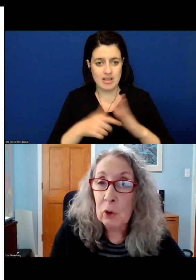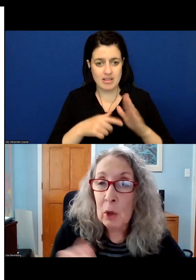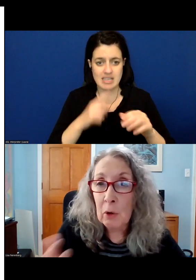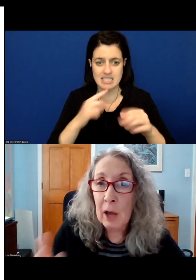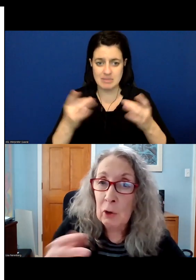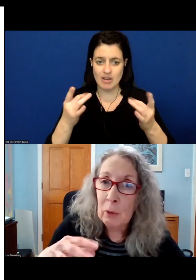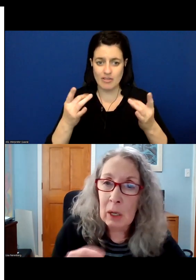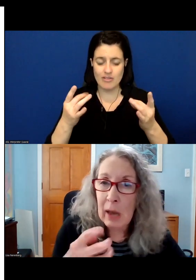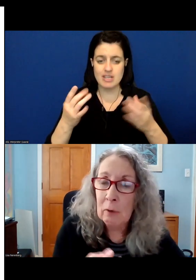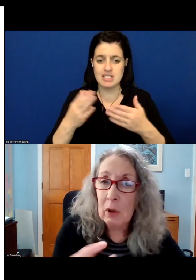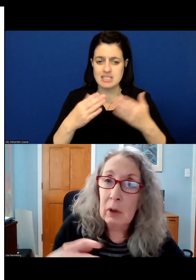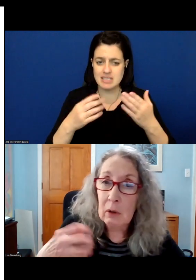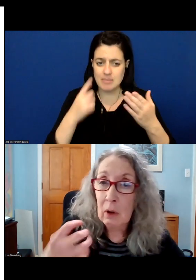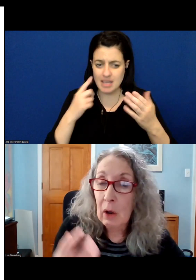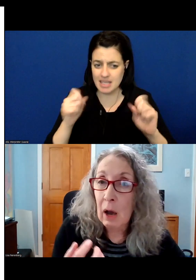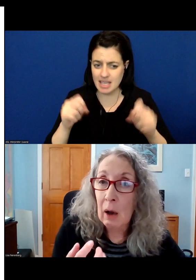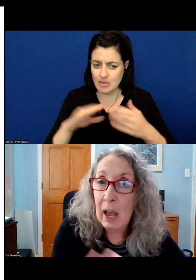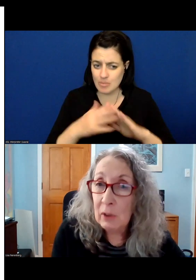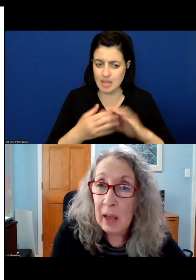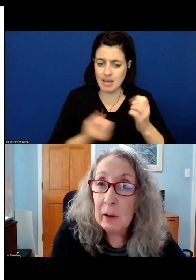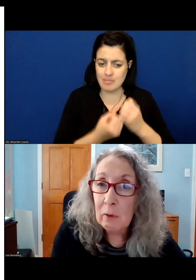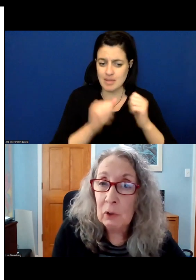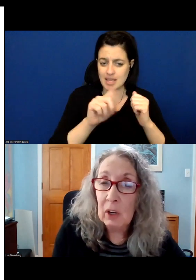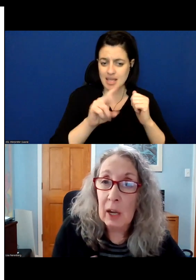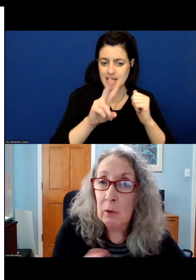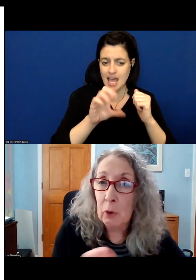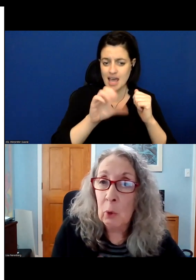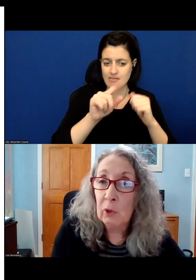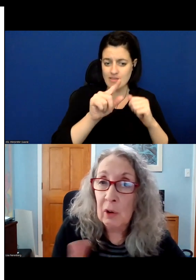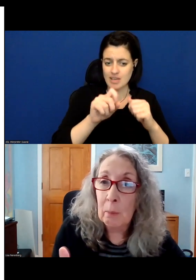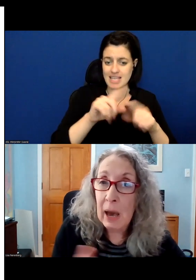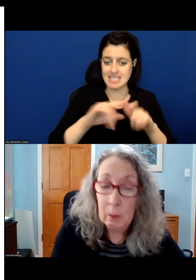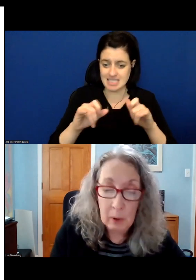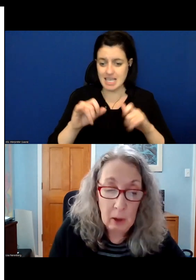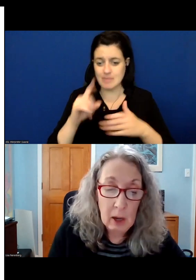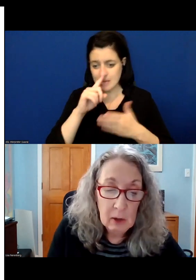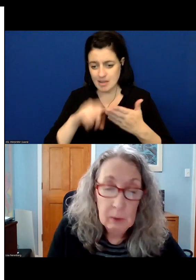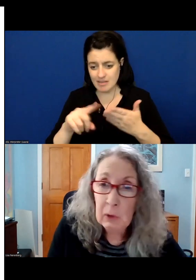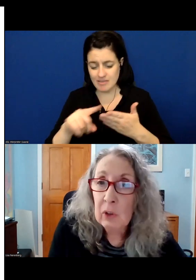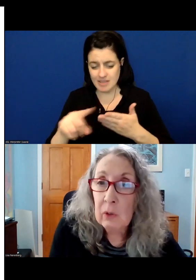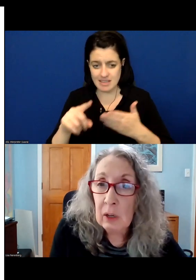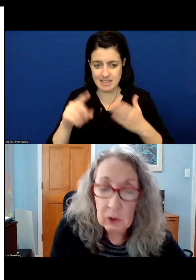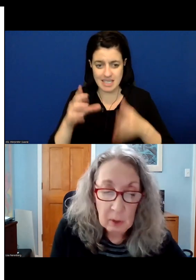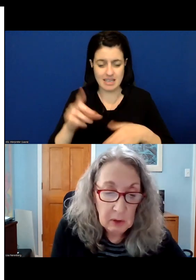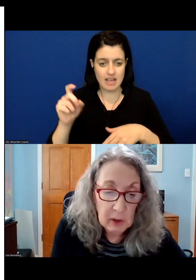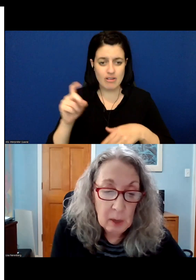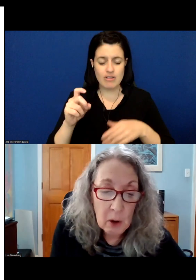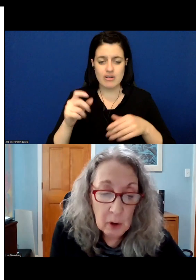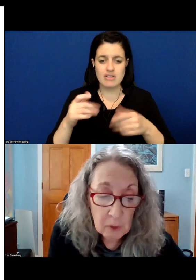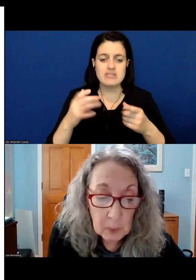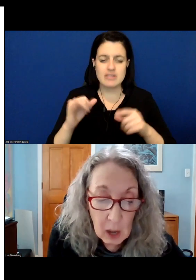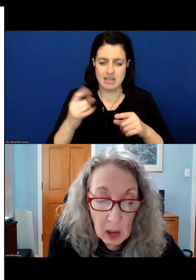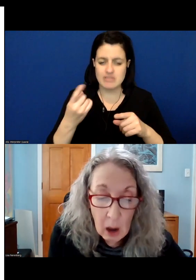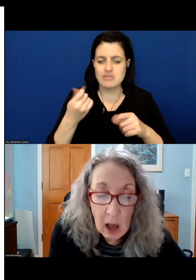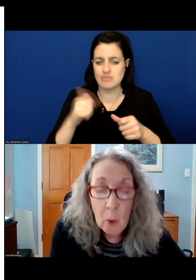have questioned whether or not you can be an advocate and an investigator if those roles are compatible. It's just something to keep